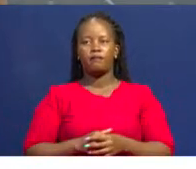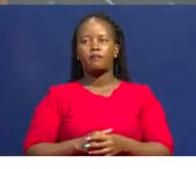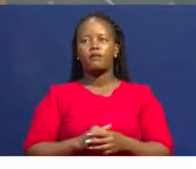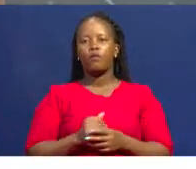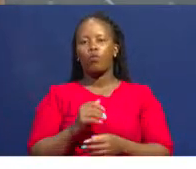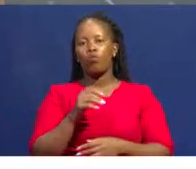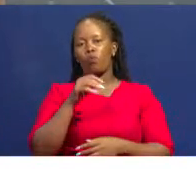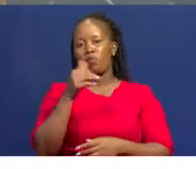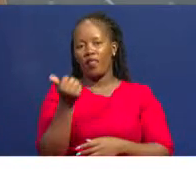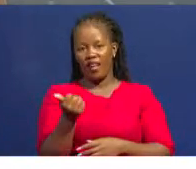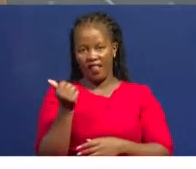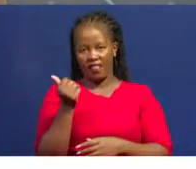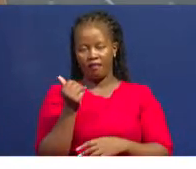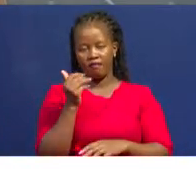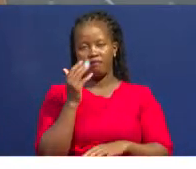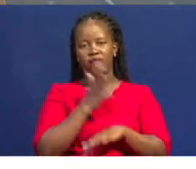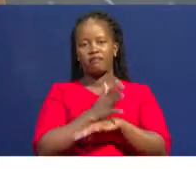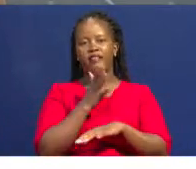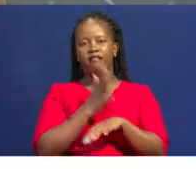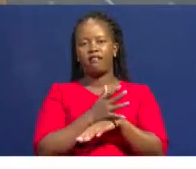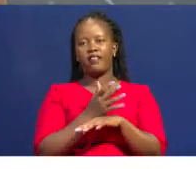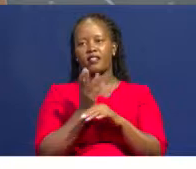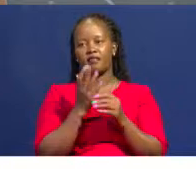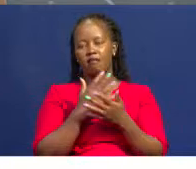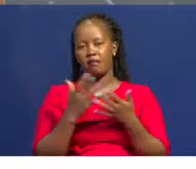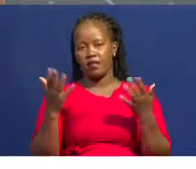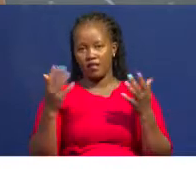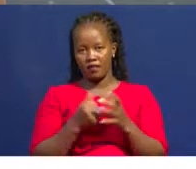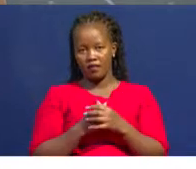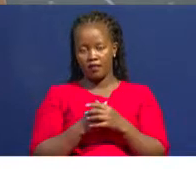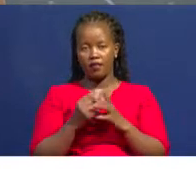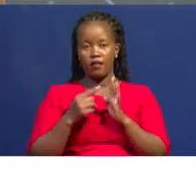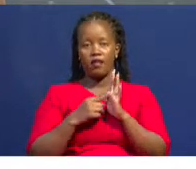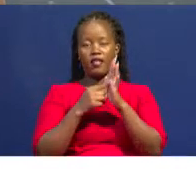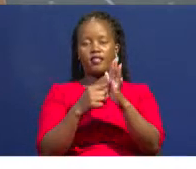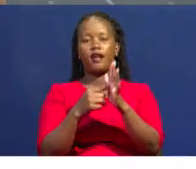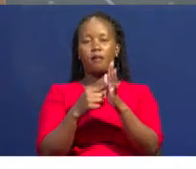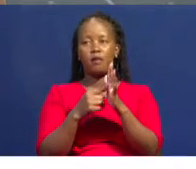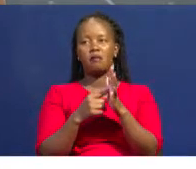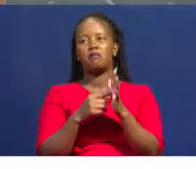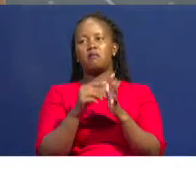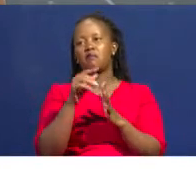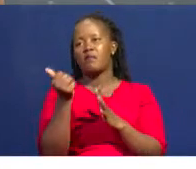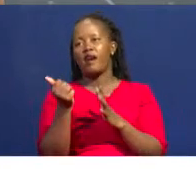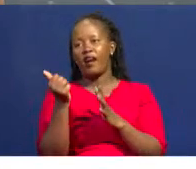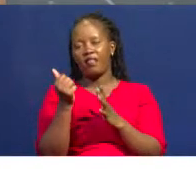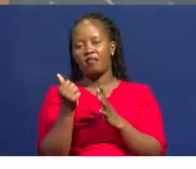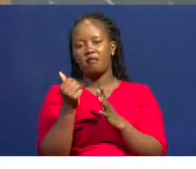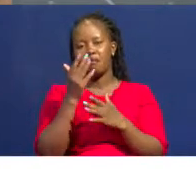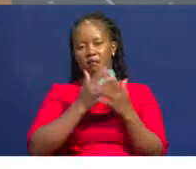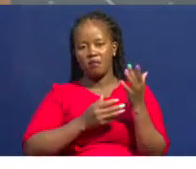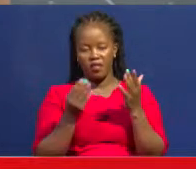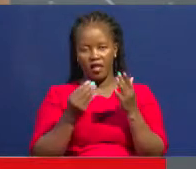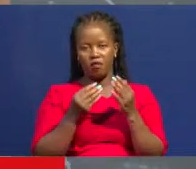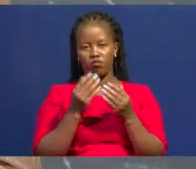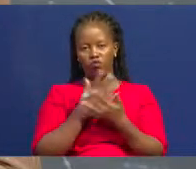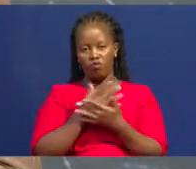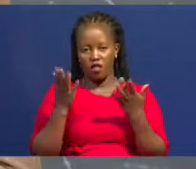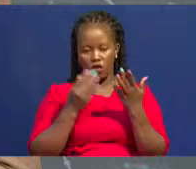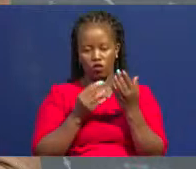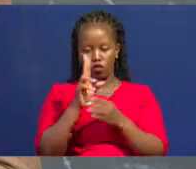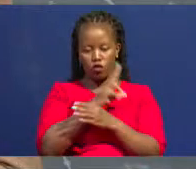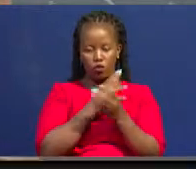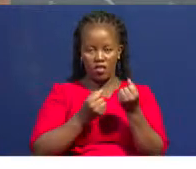The other thing is substandard things. You find a ball joint cannot go even 1 year. 3